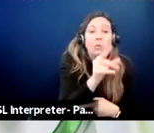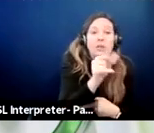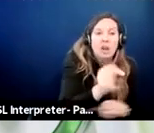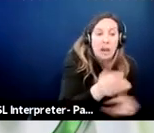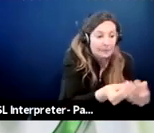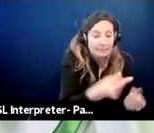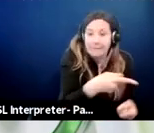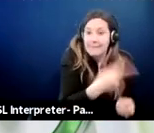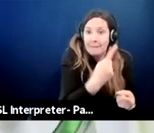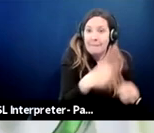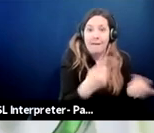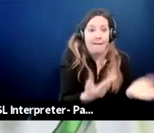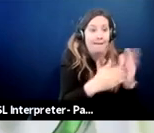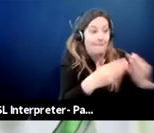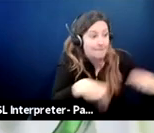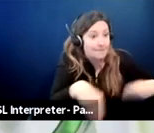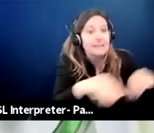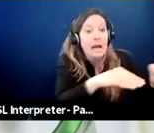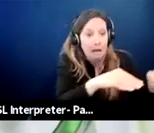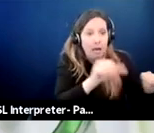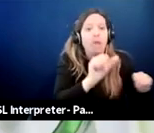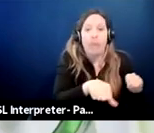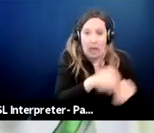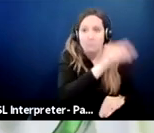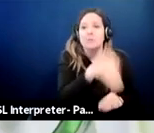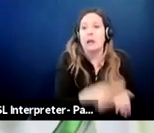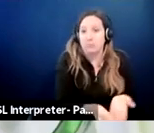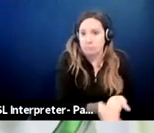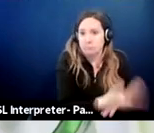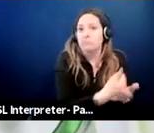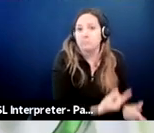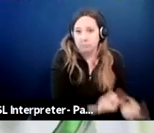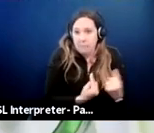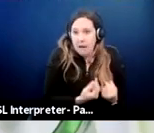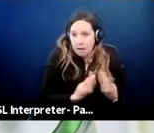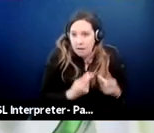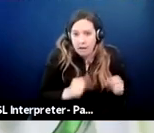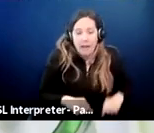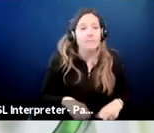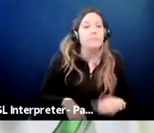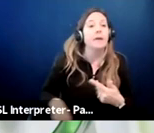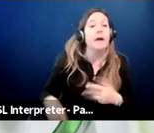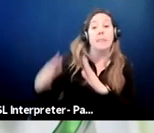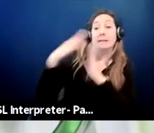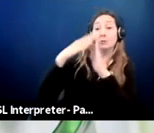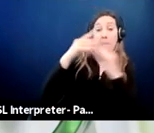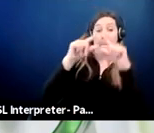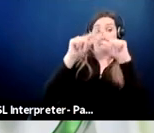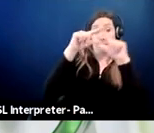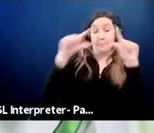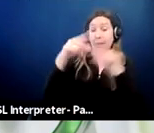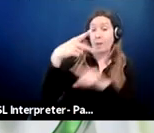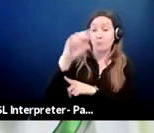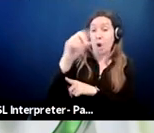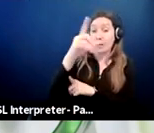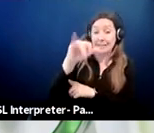resold. And that's what you can get back. You get percentage of that cost back in. And then you have a proxy. So the proxy is literally, it's about